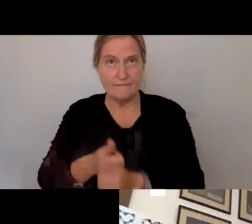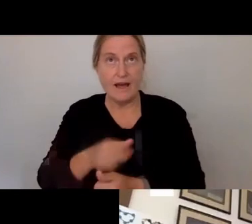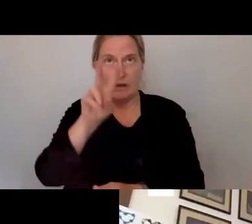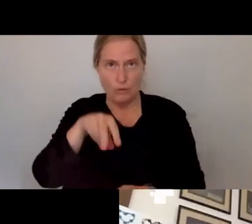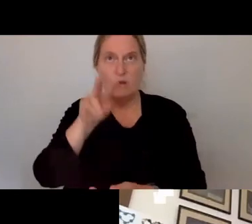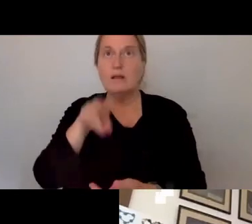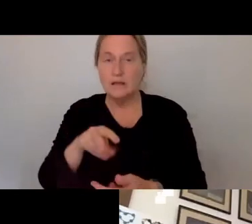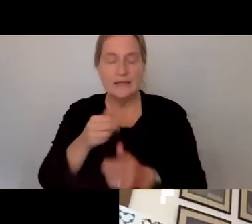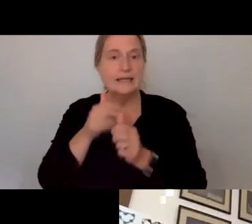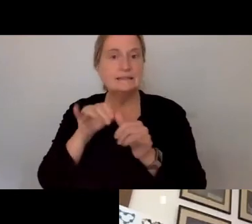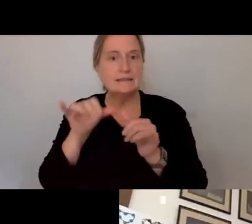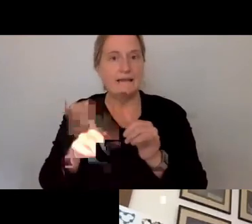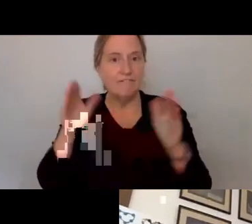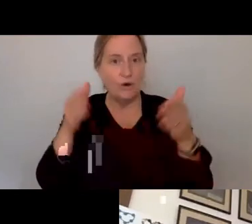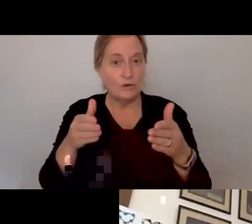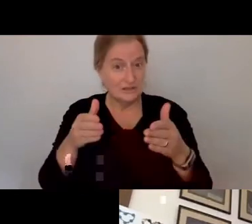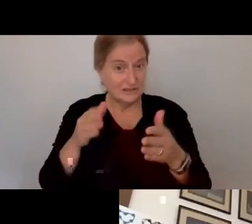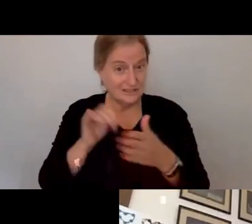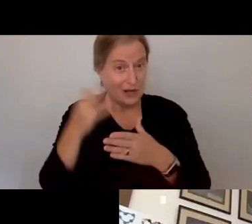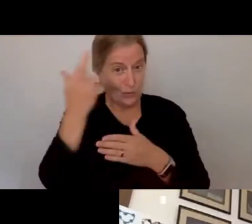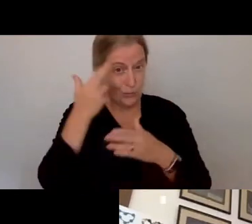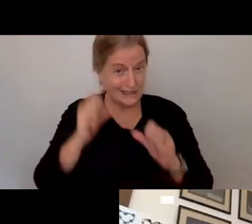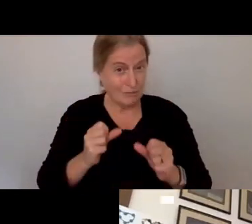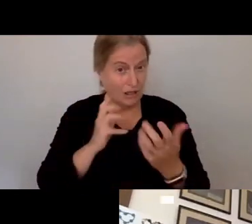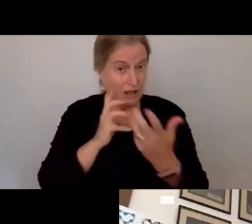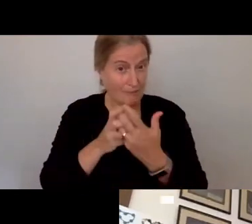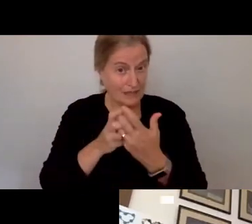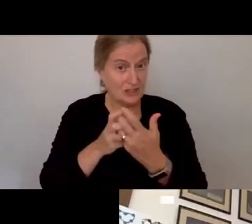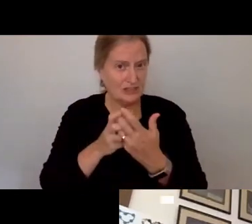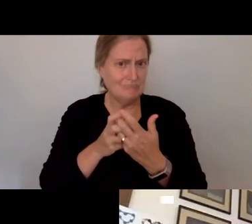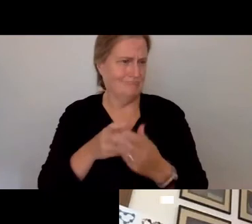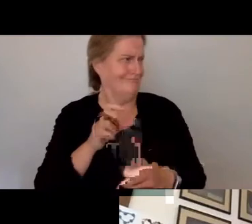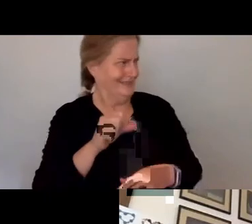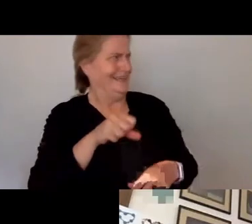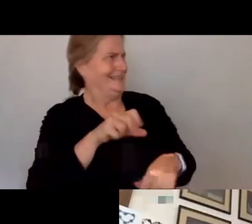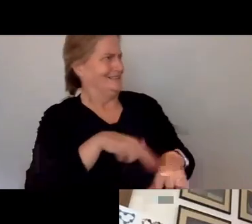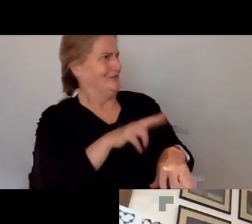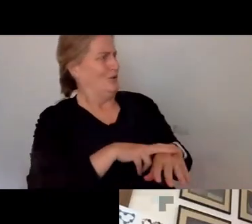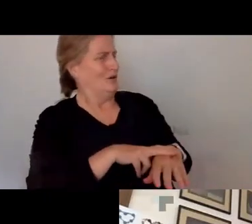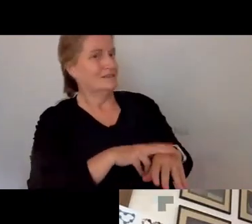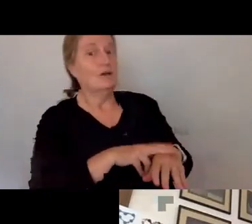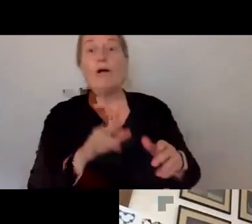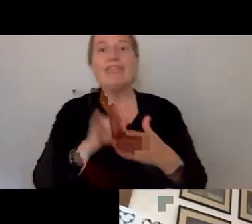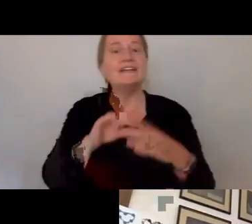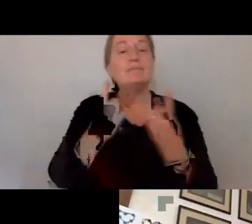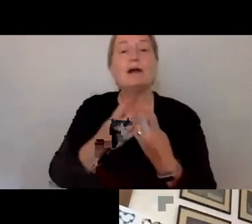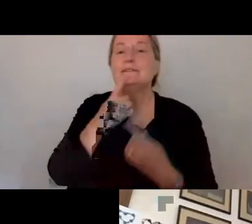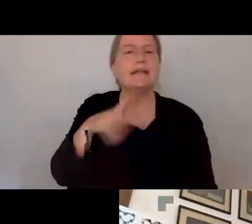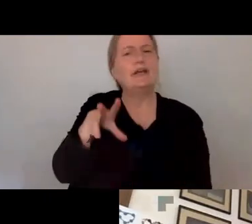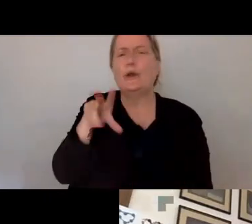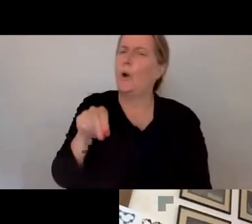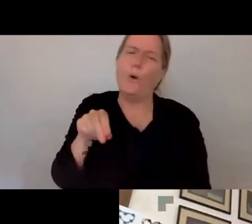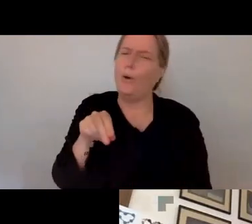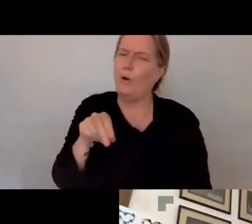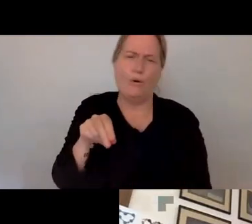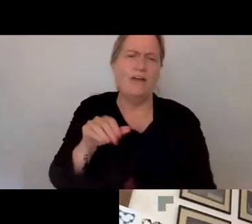that reasonable accommodation? Yeah. Yeah. Well, the department that we found out said no. It's too distracting to